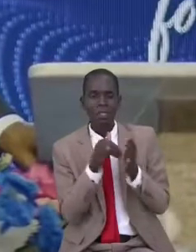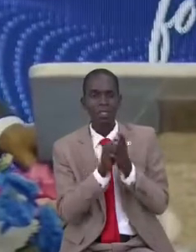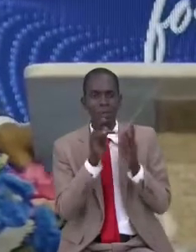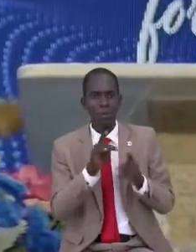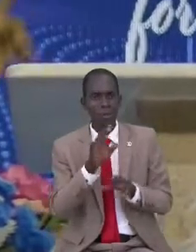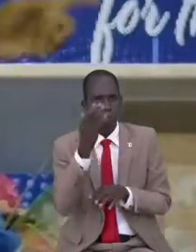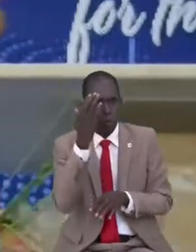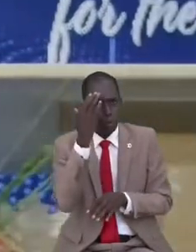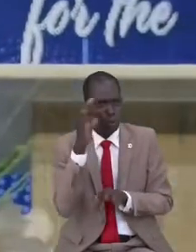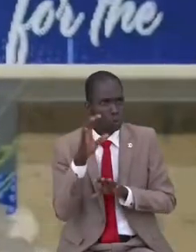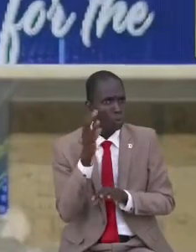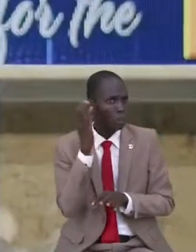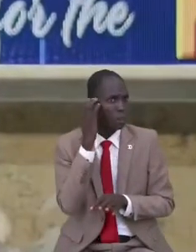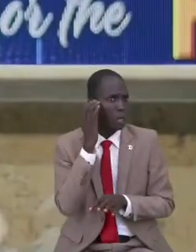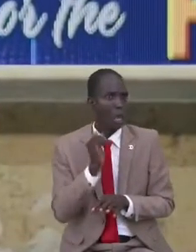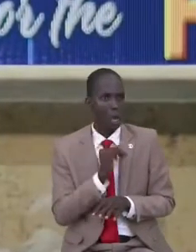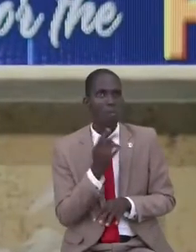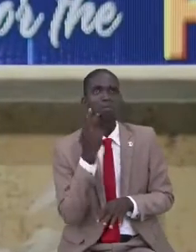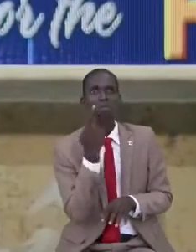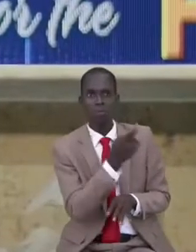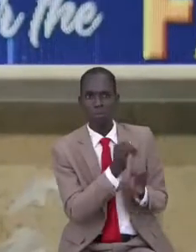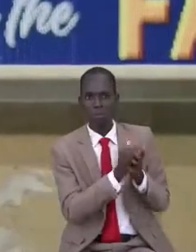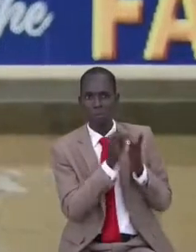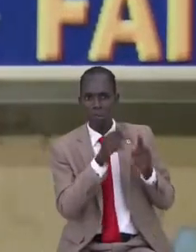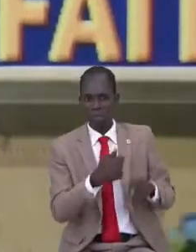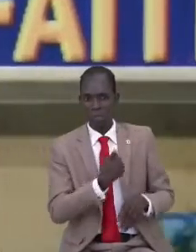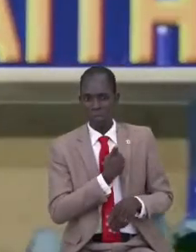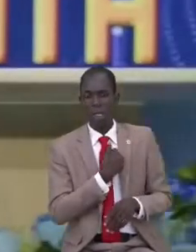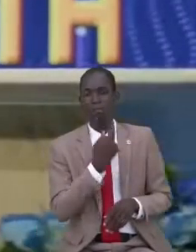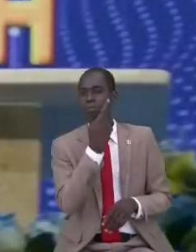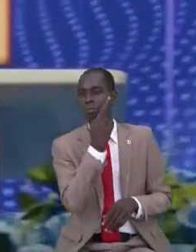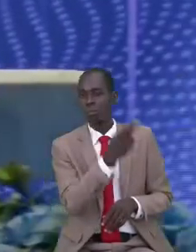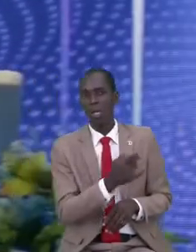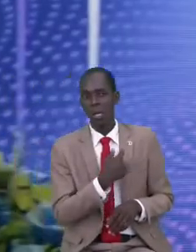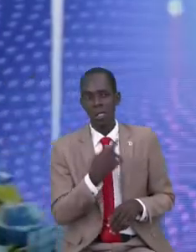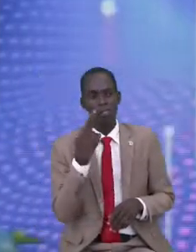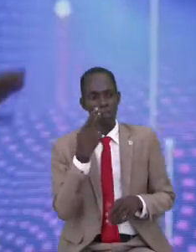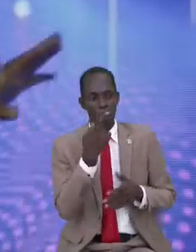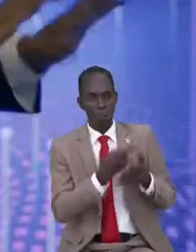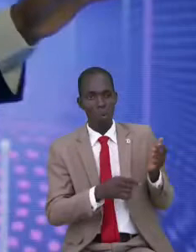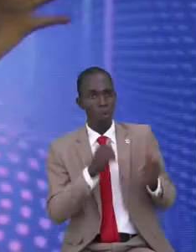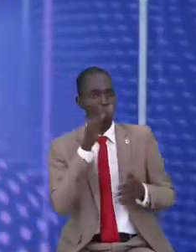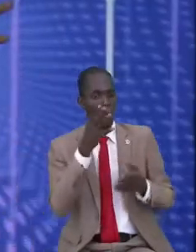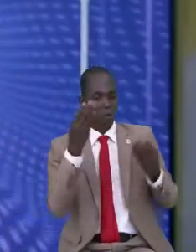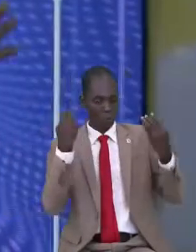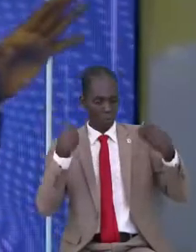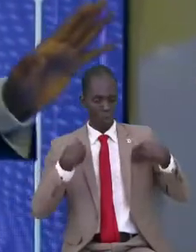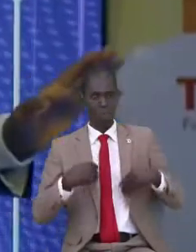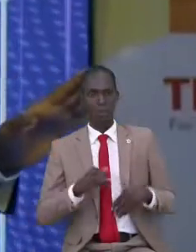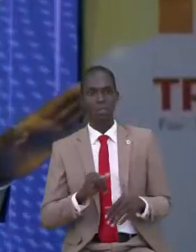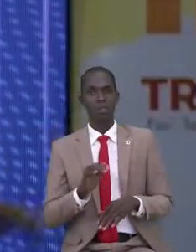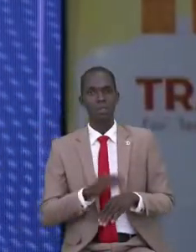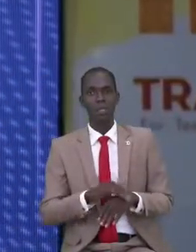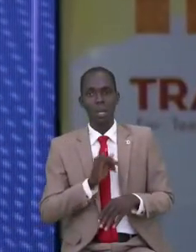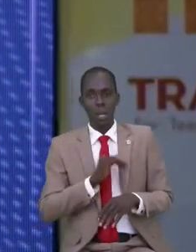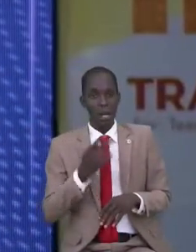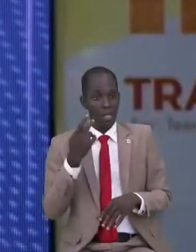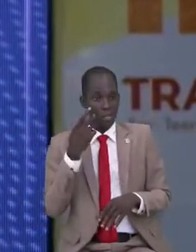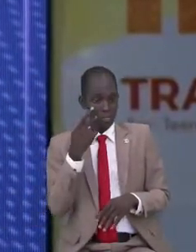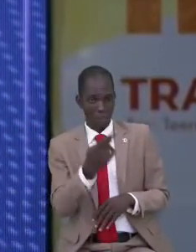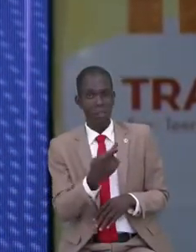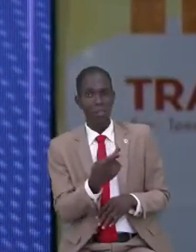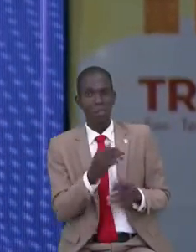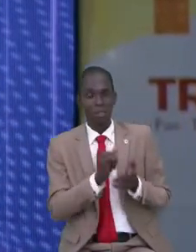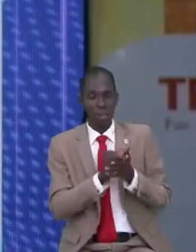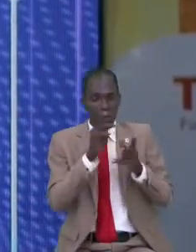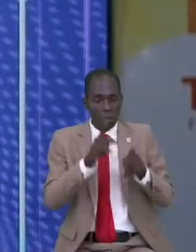know? I saw him myself. And I saw what she put on. I saw who the people he was